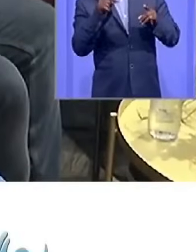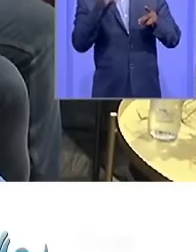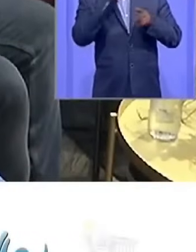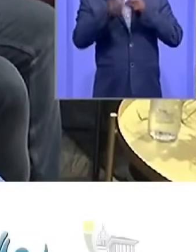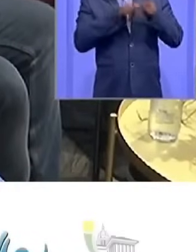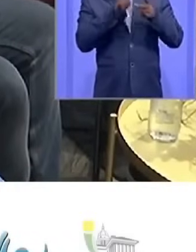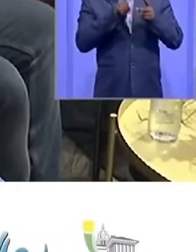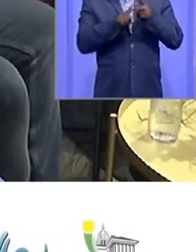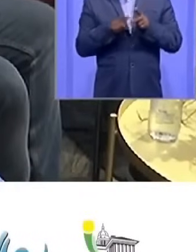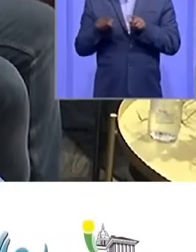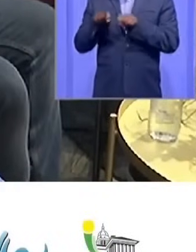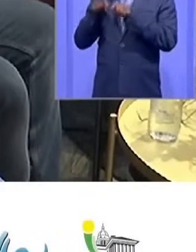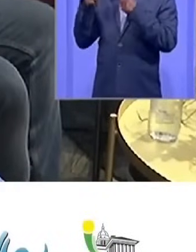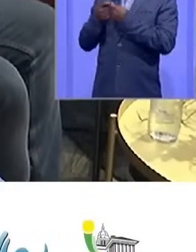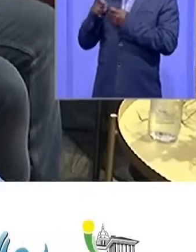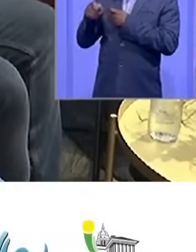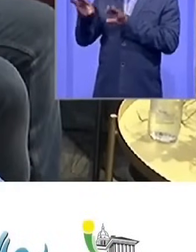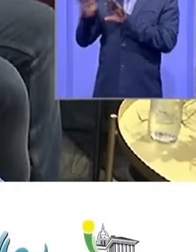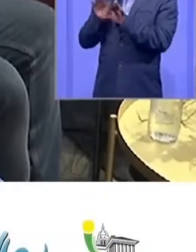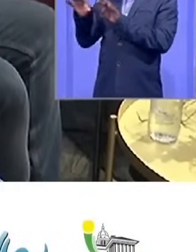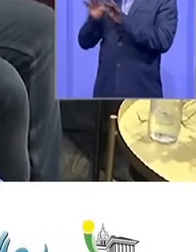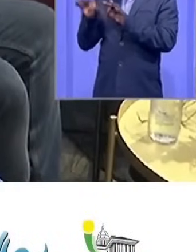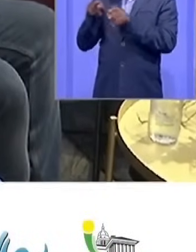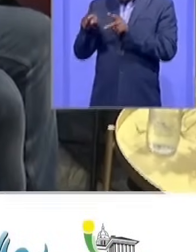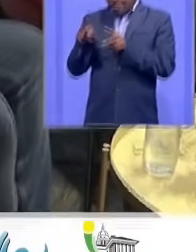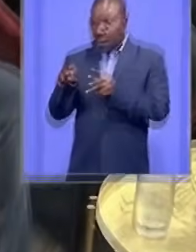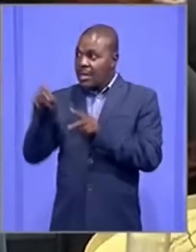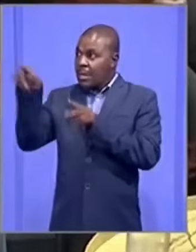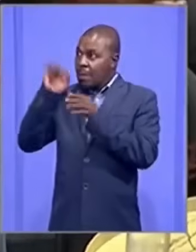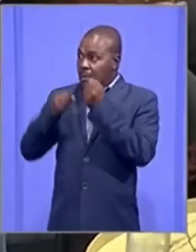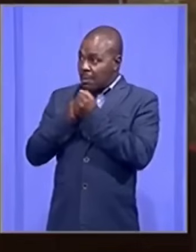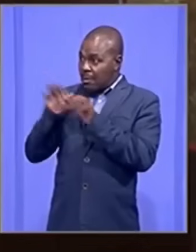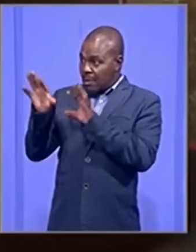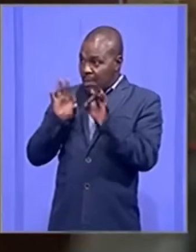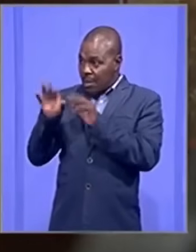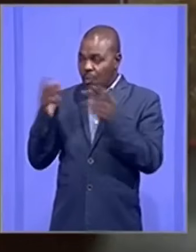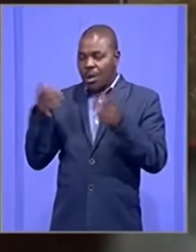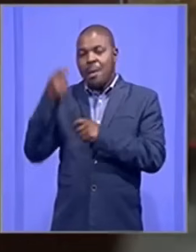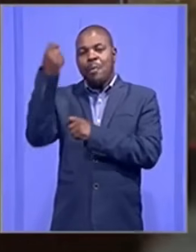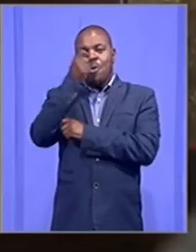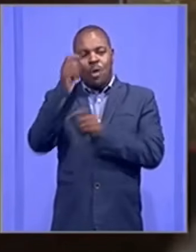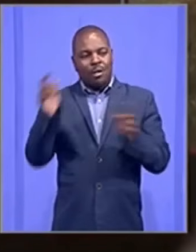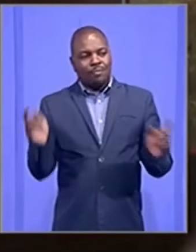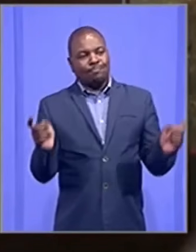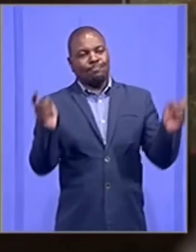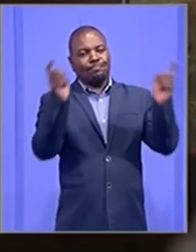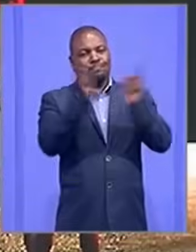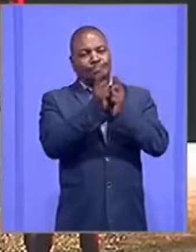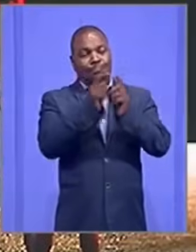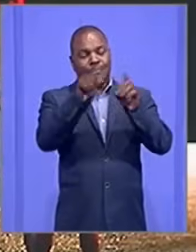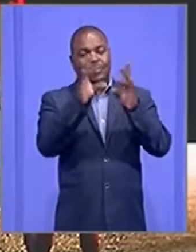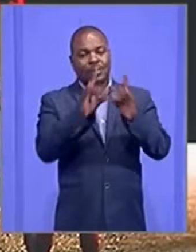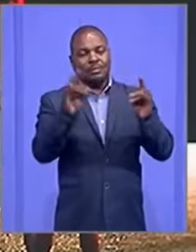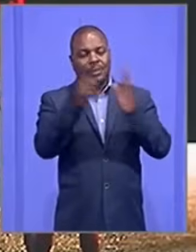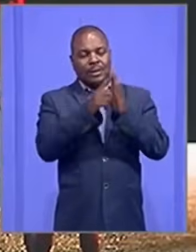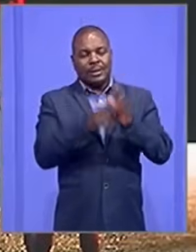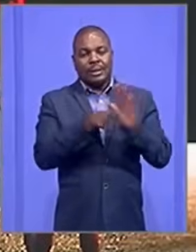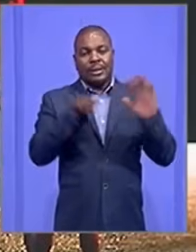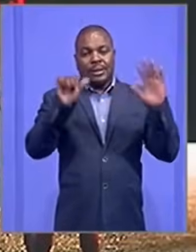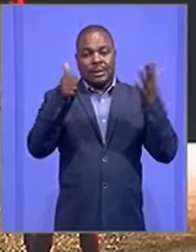raloka kgatlhanong le setlhopha seo se tlogo kgethwa ke balatedi le patelong la Polokwane ka di 6 tsa kgwedi ya